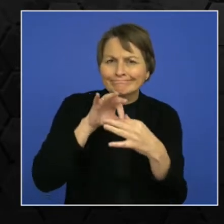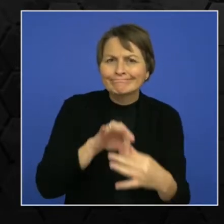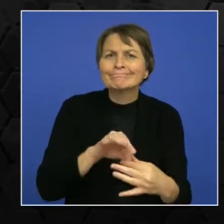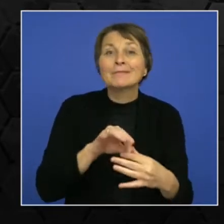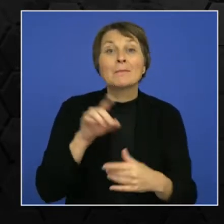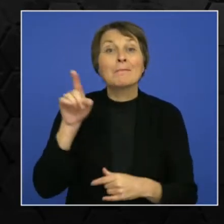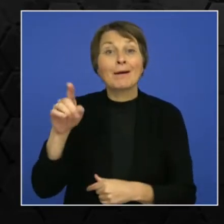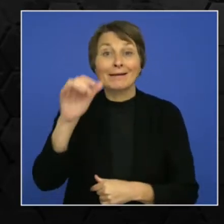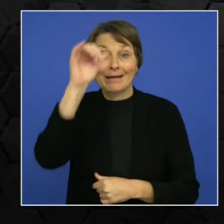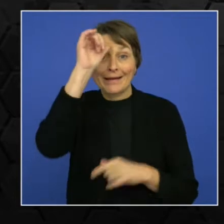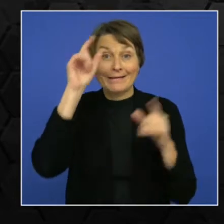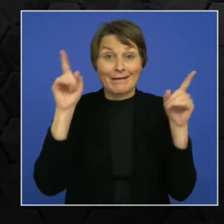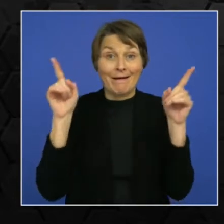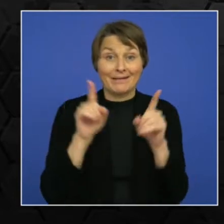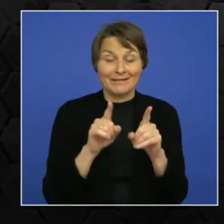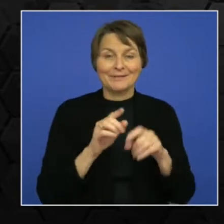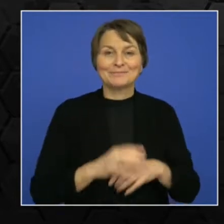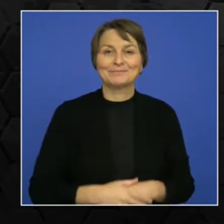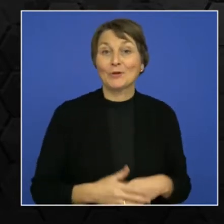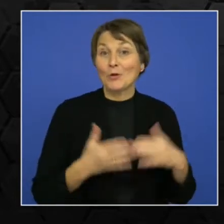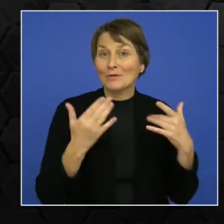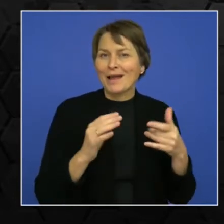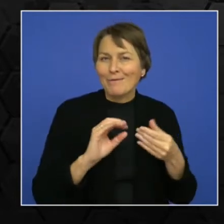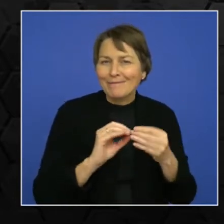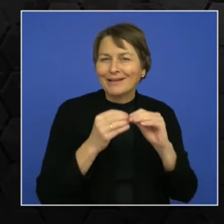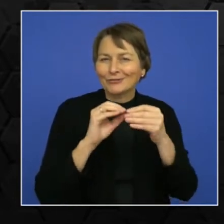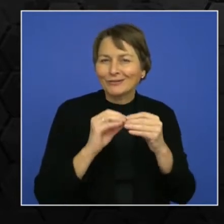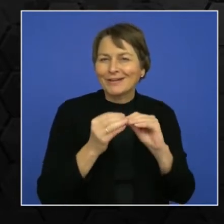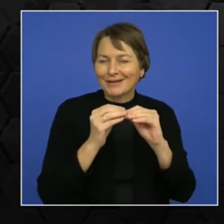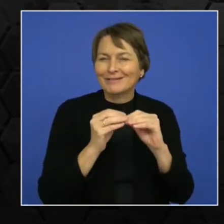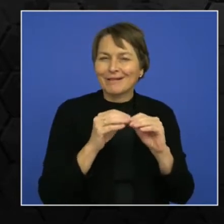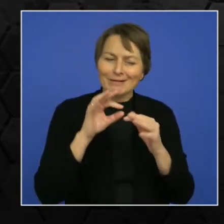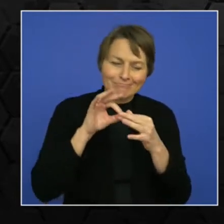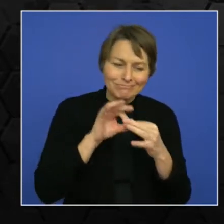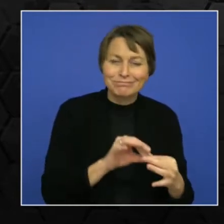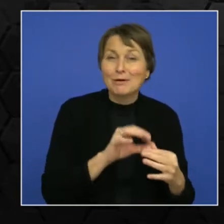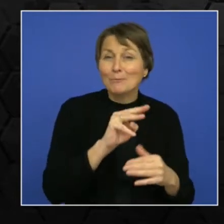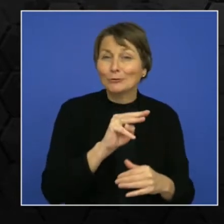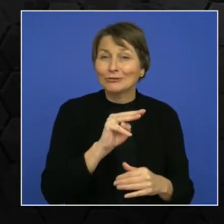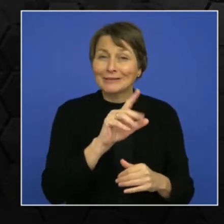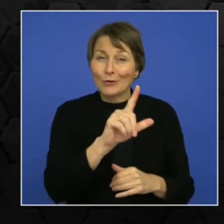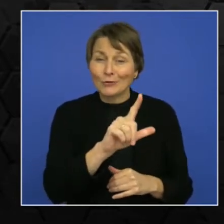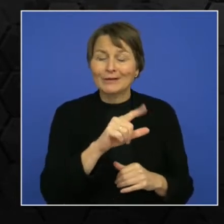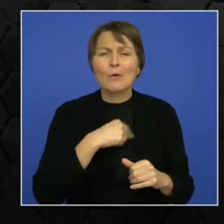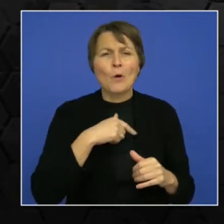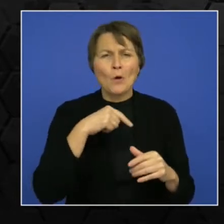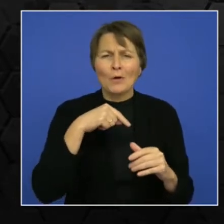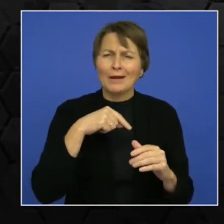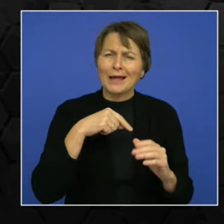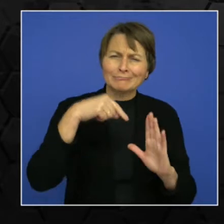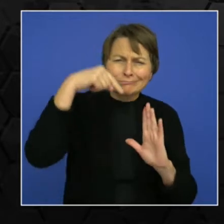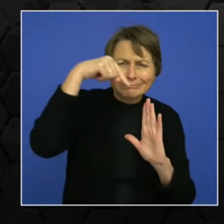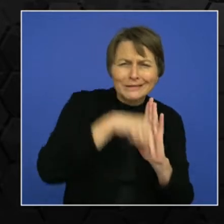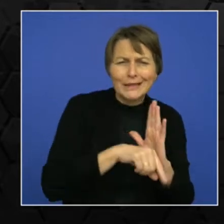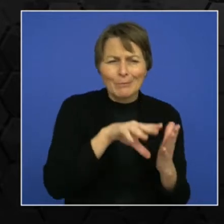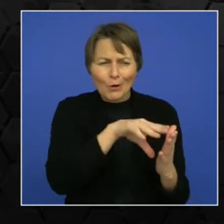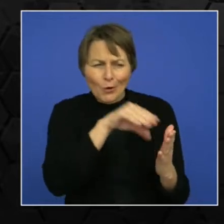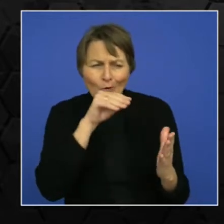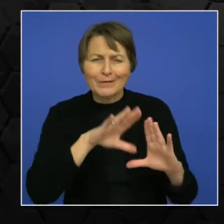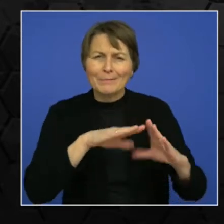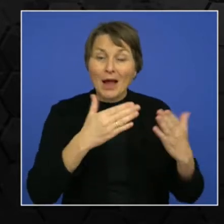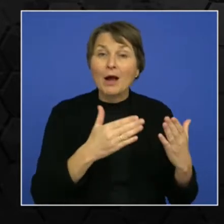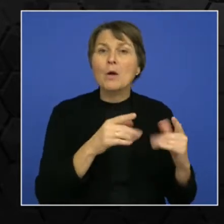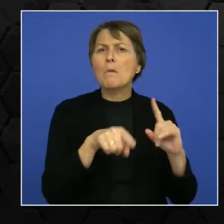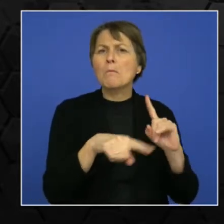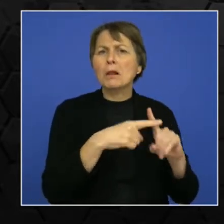as a machine learning engineer at Omdana. So I'm really passionate about machine learning, deep learning, data science, and all the different applications. So